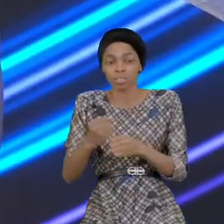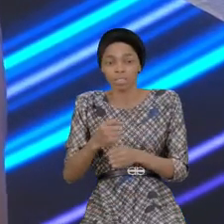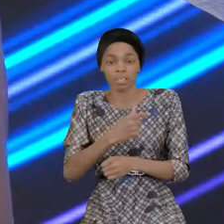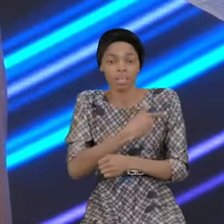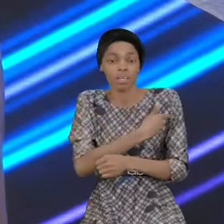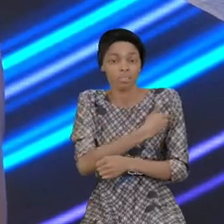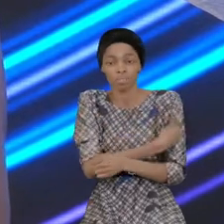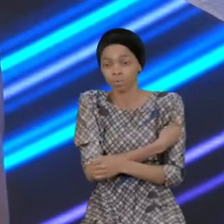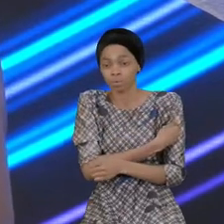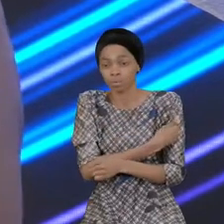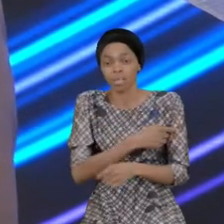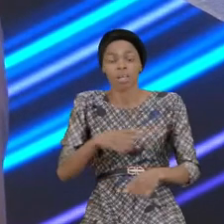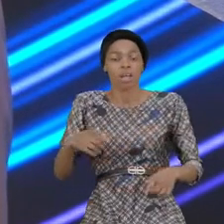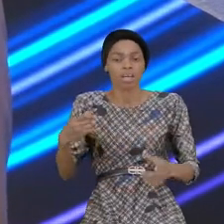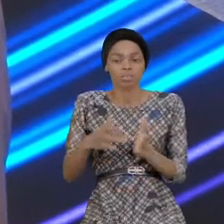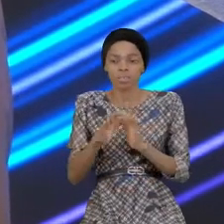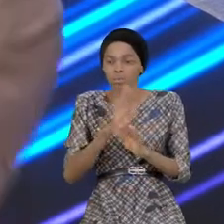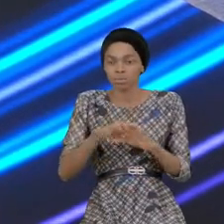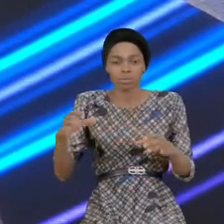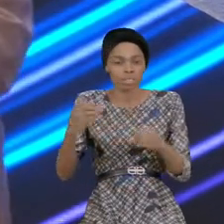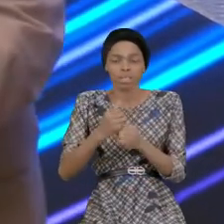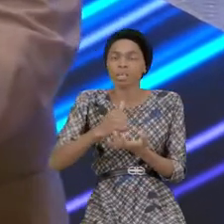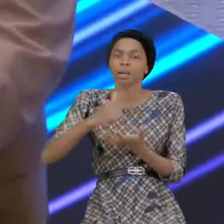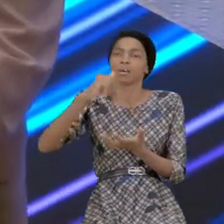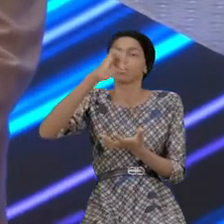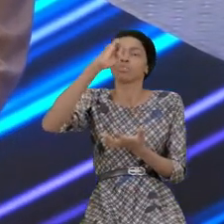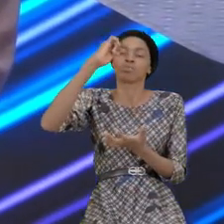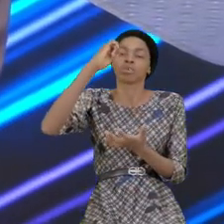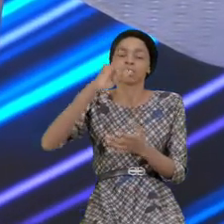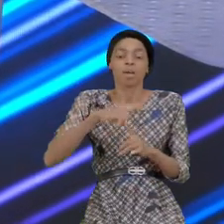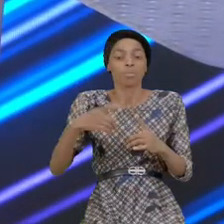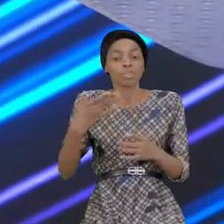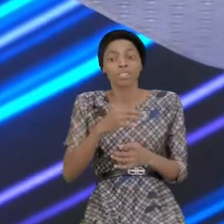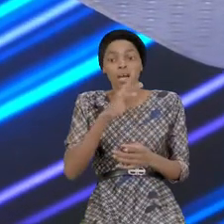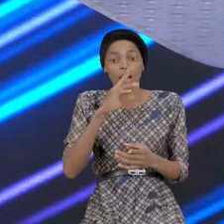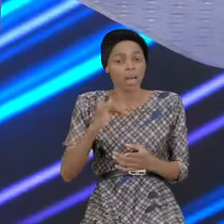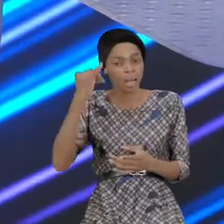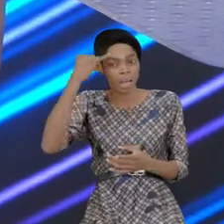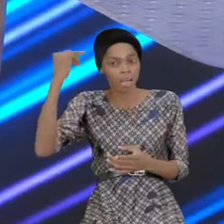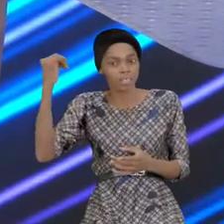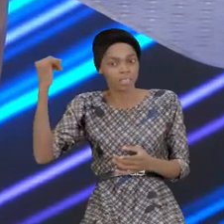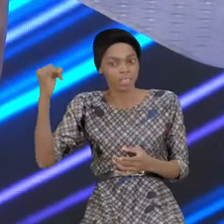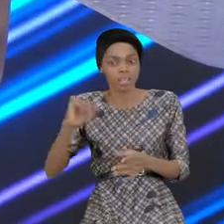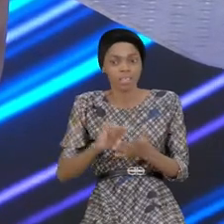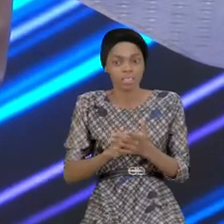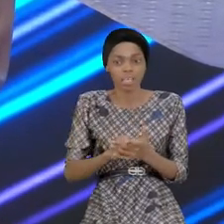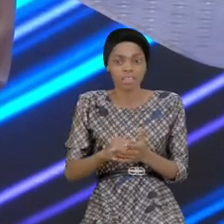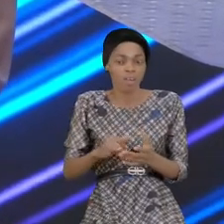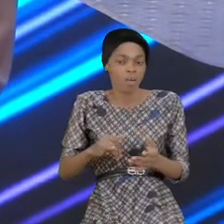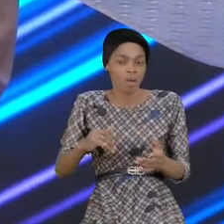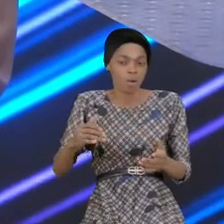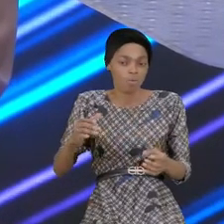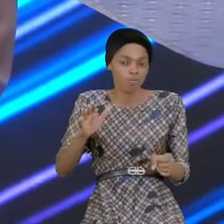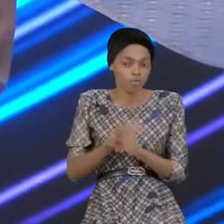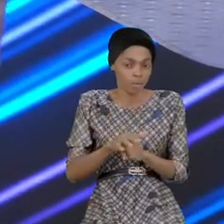that intoxicate us. Ideas of wanting to be on top of everybody,